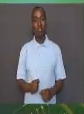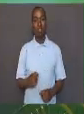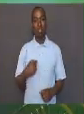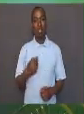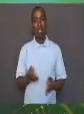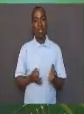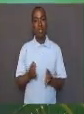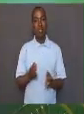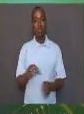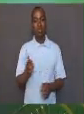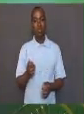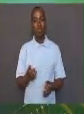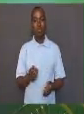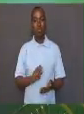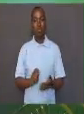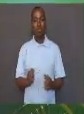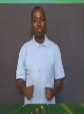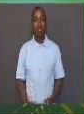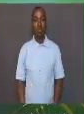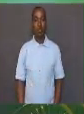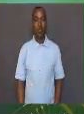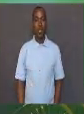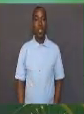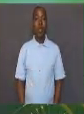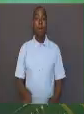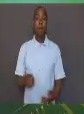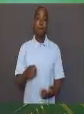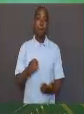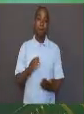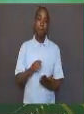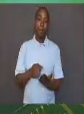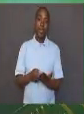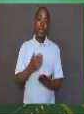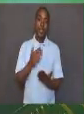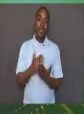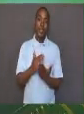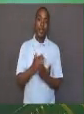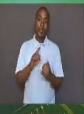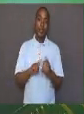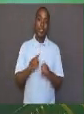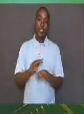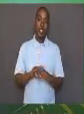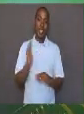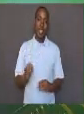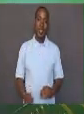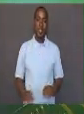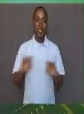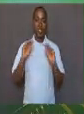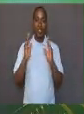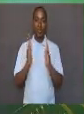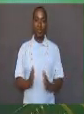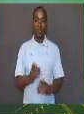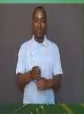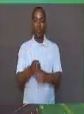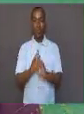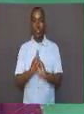mentioned. At the end of this lesson, please have teacher check your